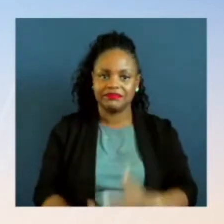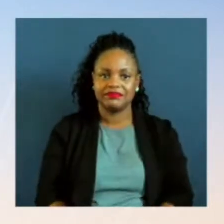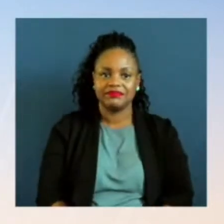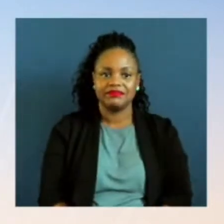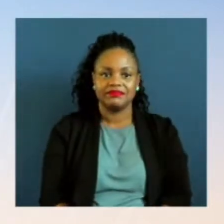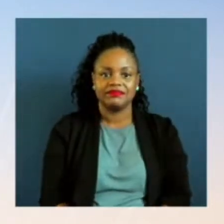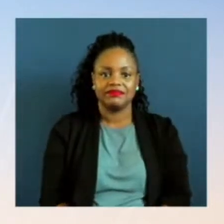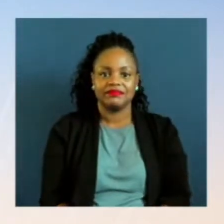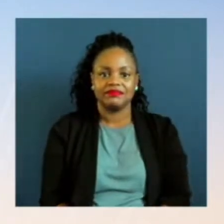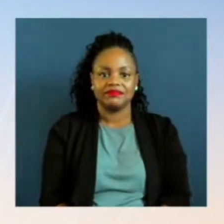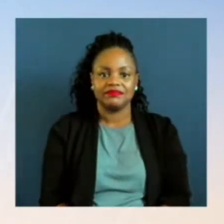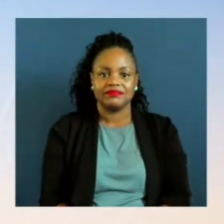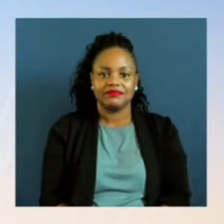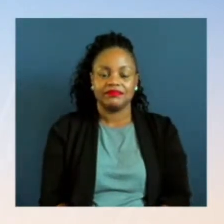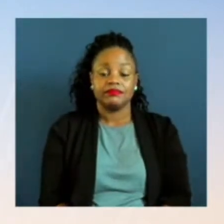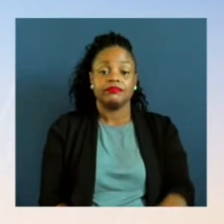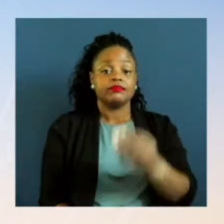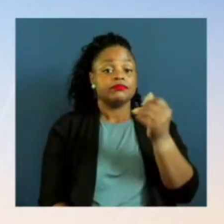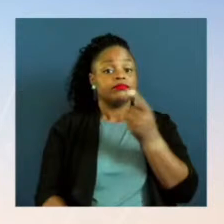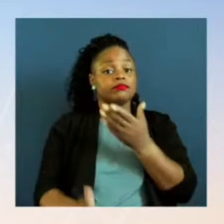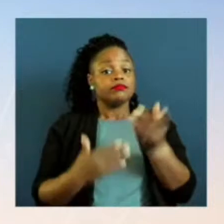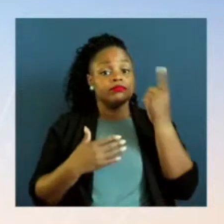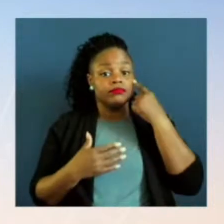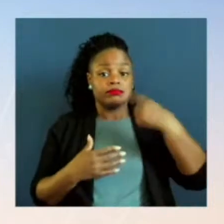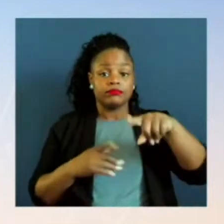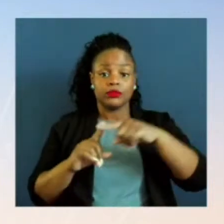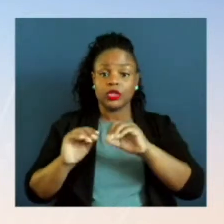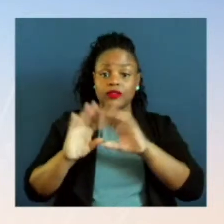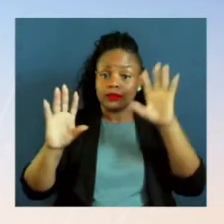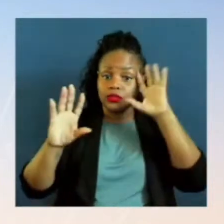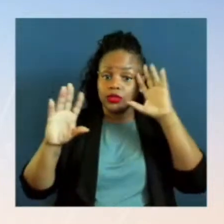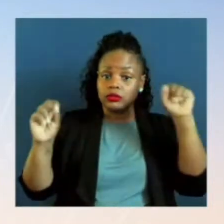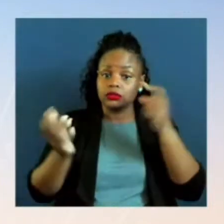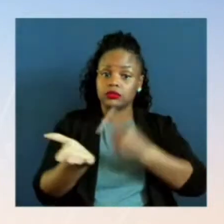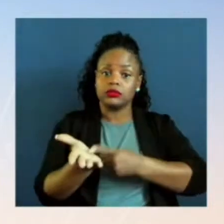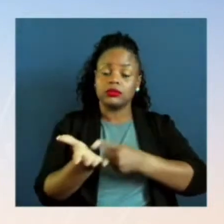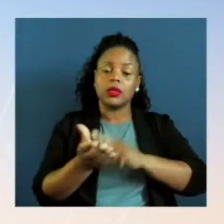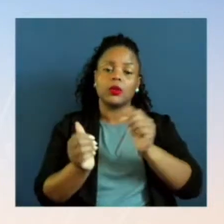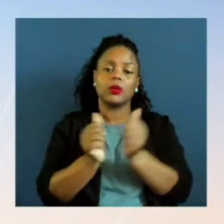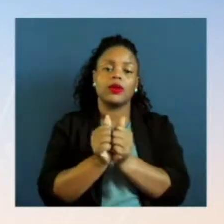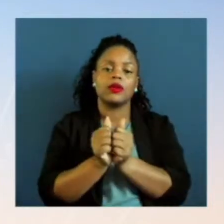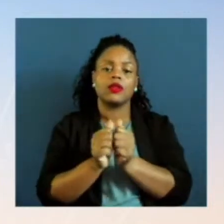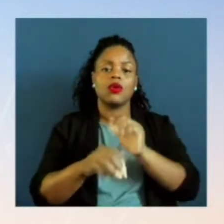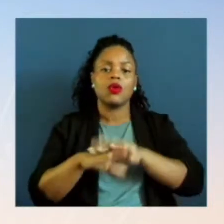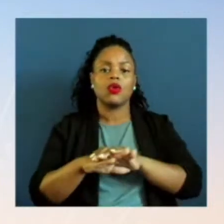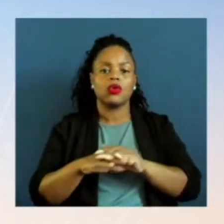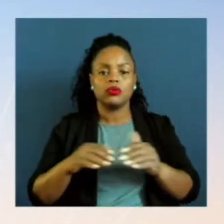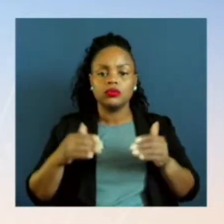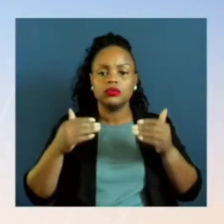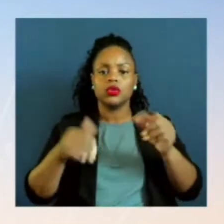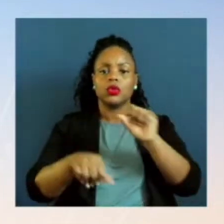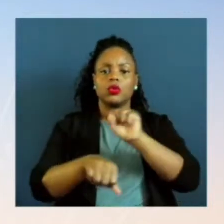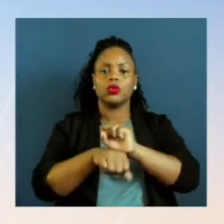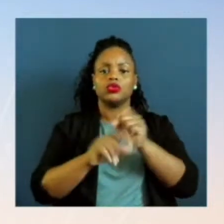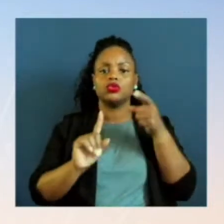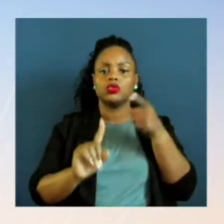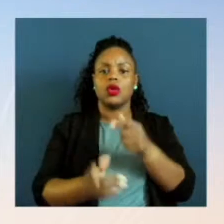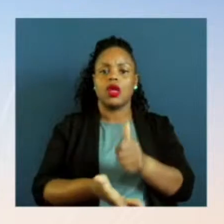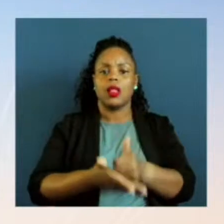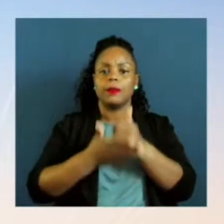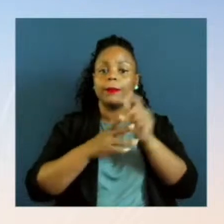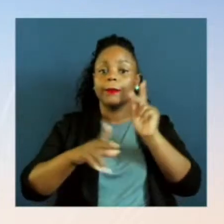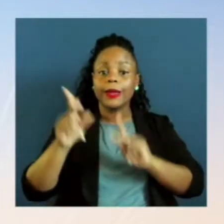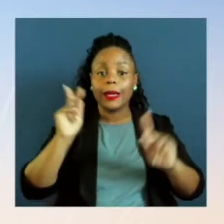the top. Obviously, the President spoke to our ongoing work to help the people in the Gulf Coast and also in the